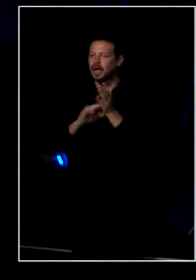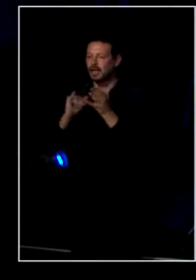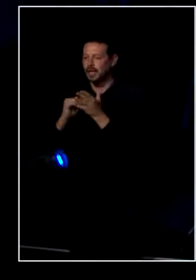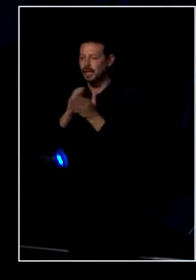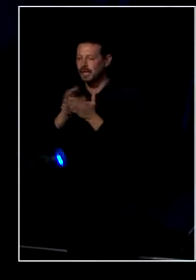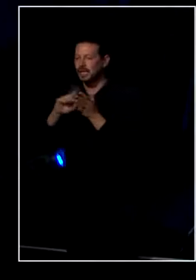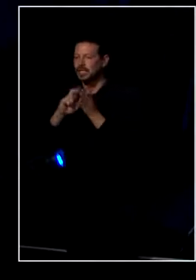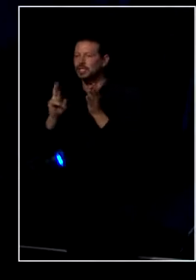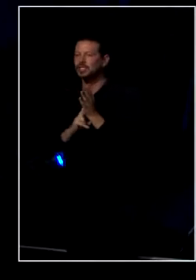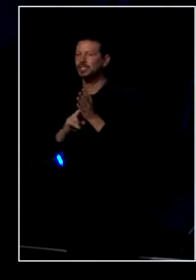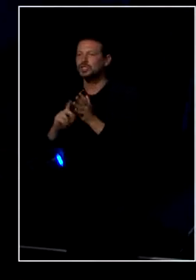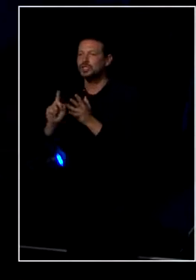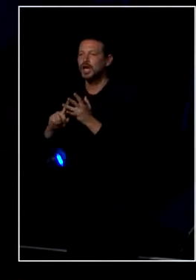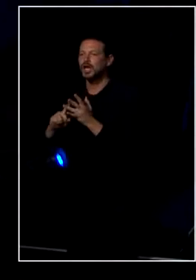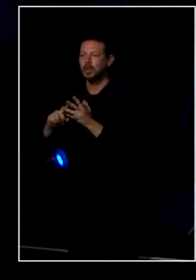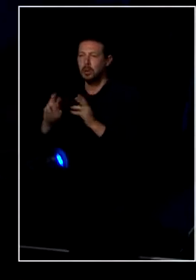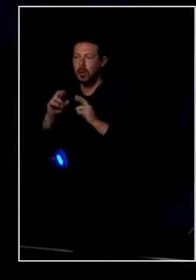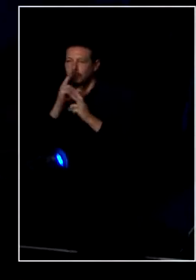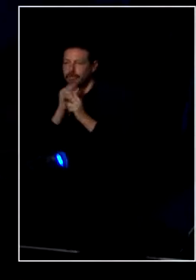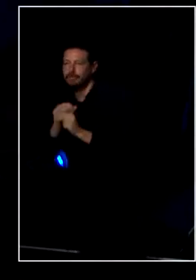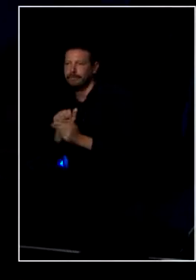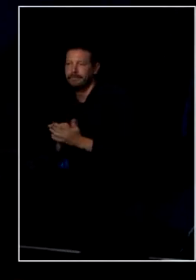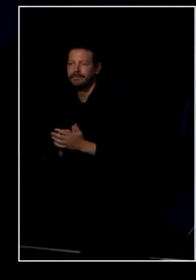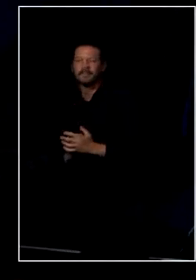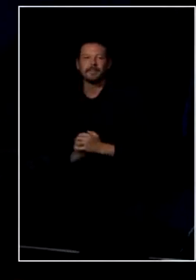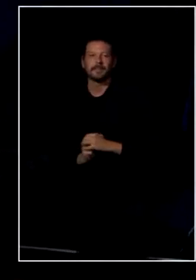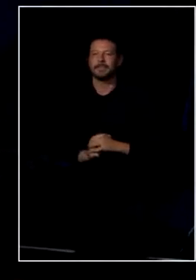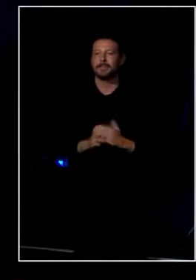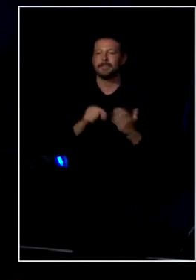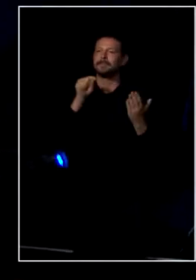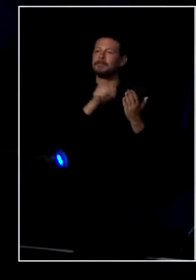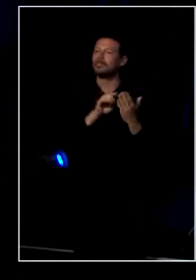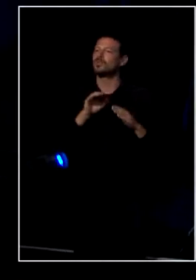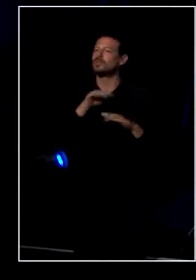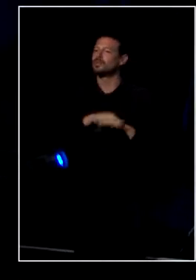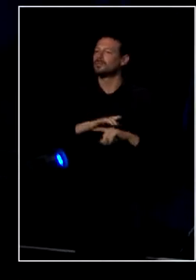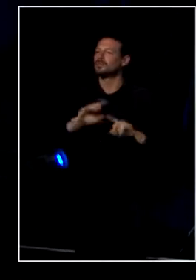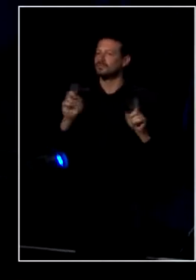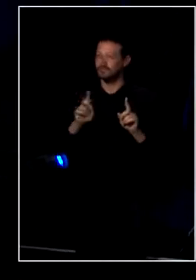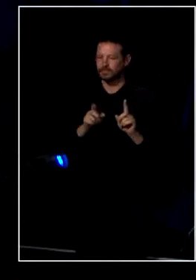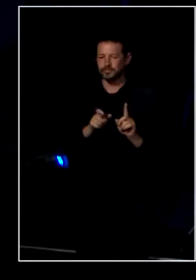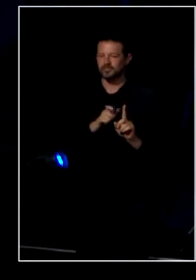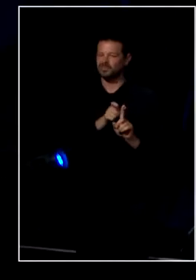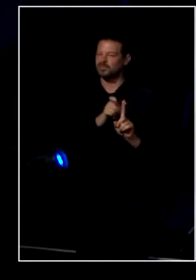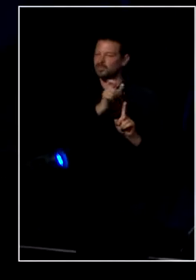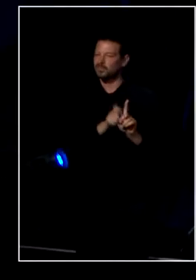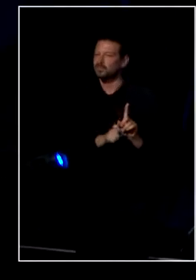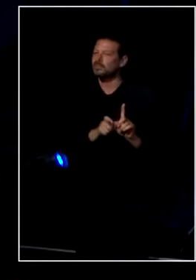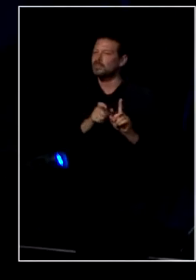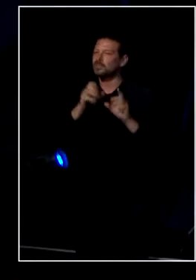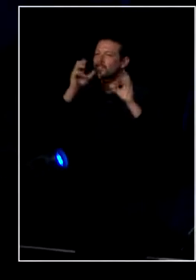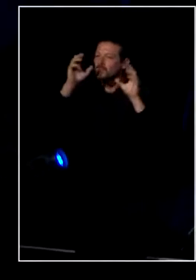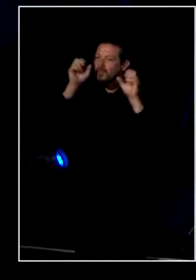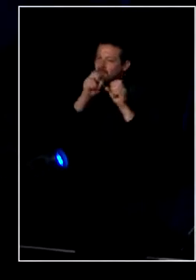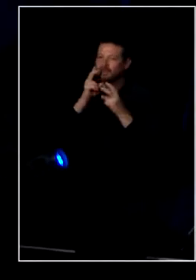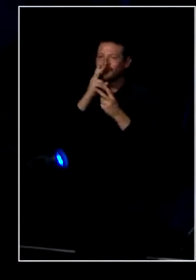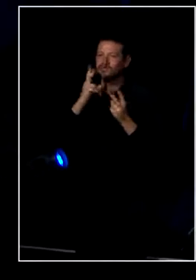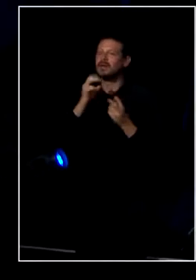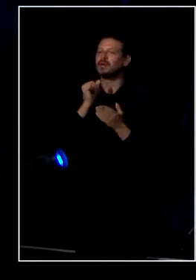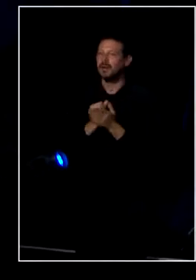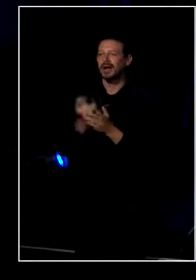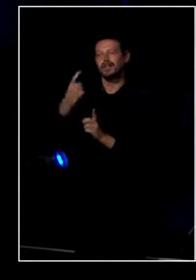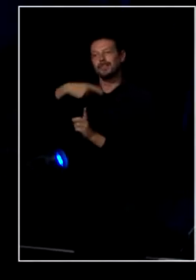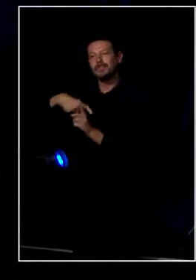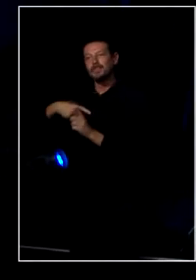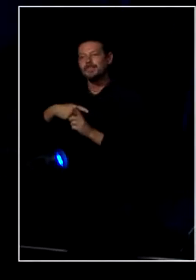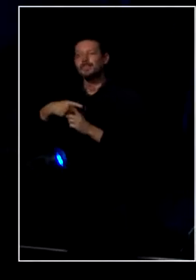I've said that correctly. But that is about a person who is vision impaired and also Muslim.